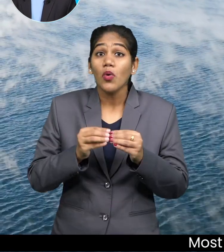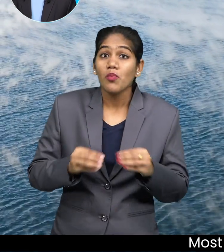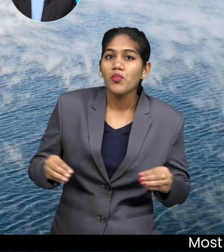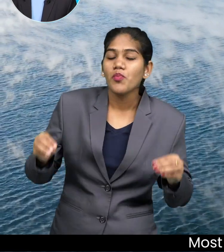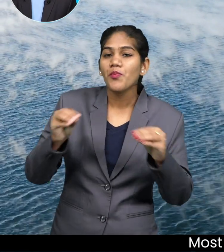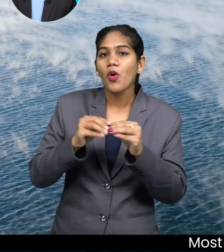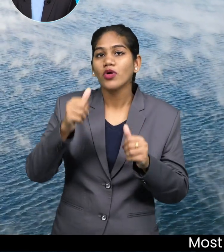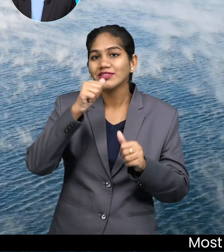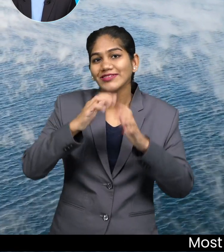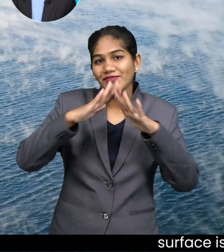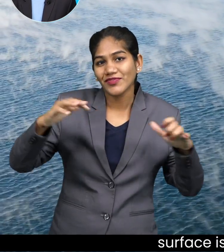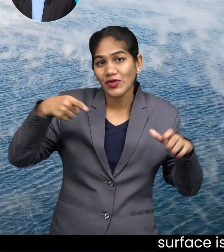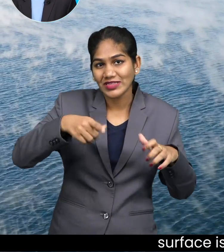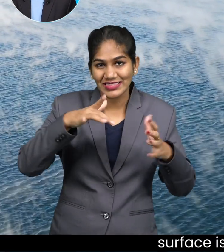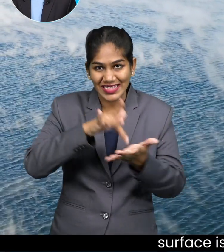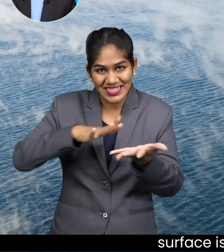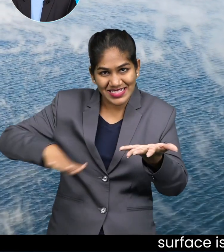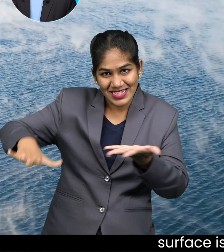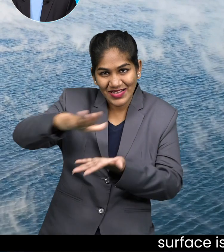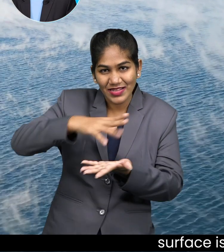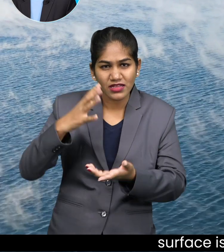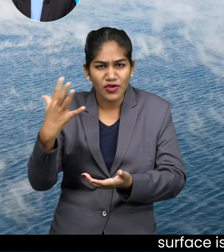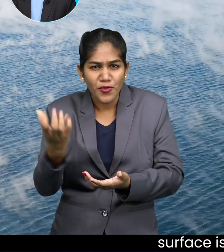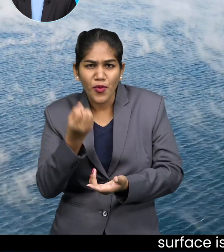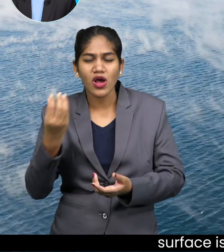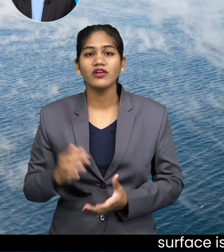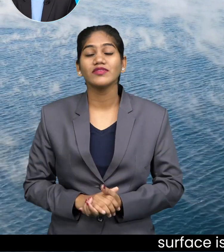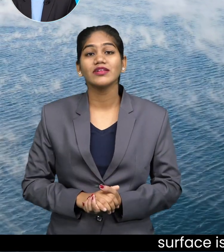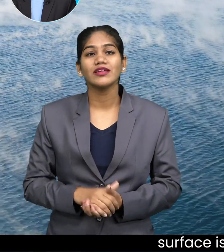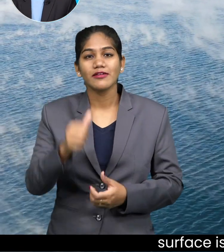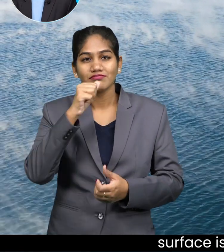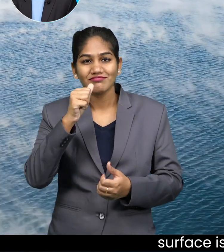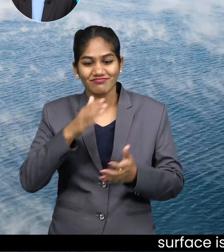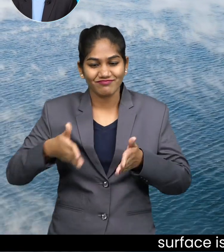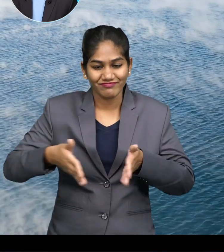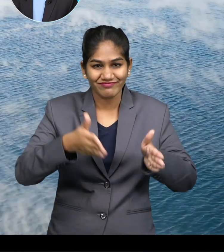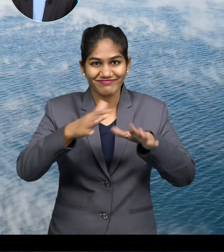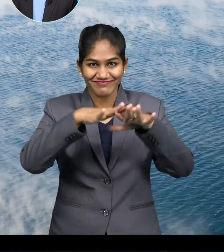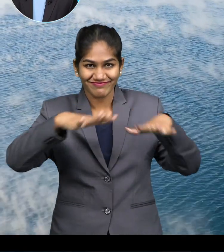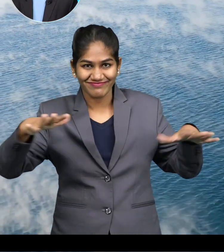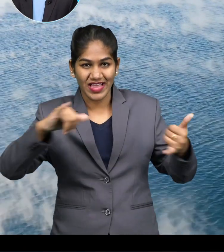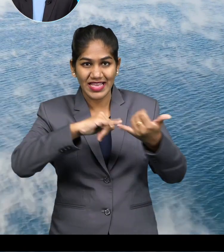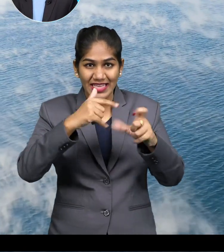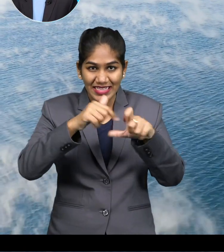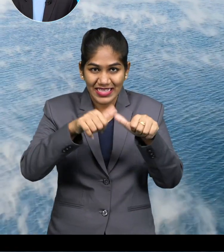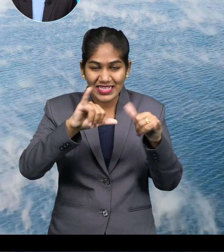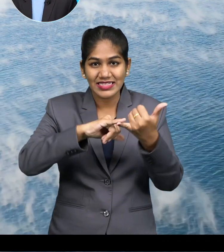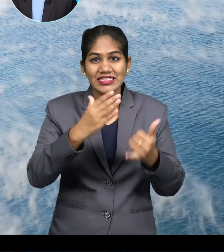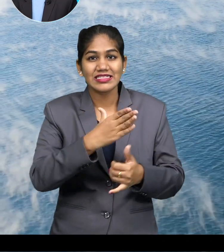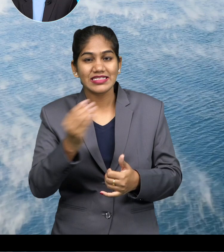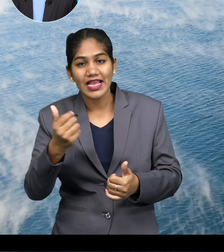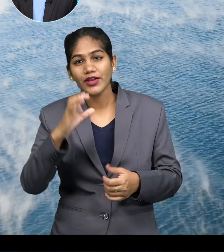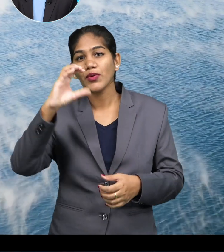Most of the water on Earth's surface is found in seas and oceans and is